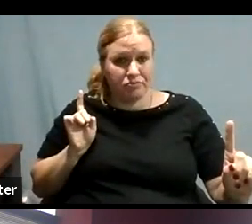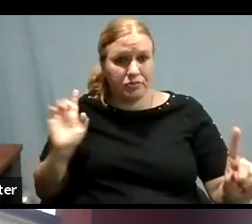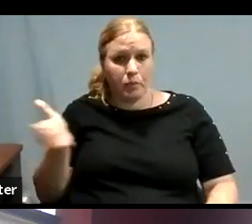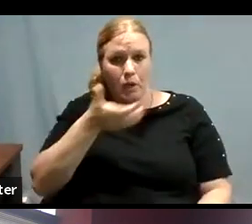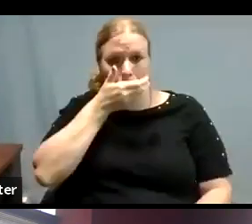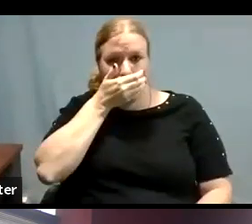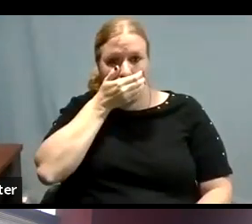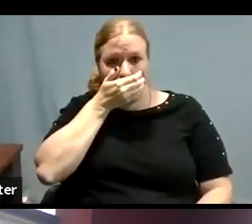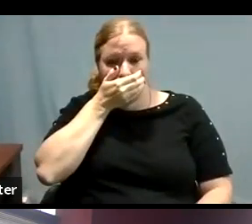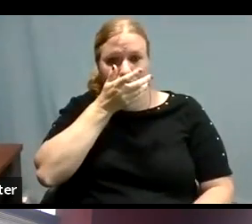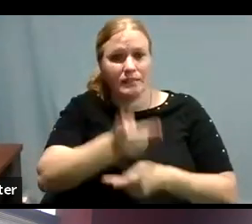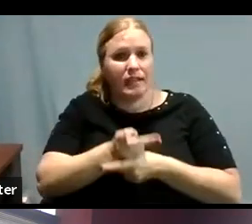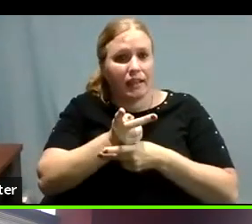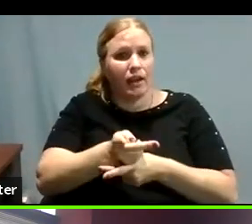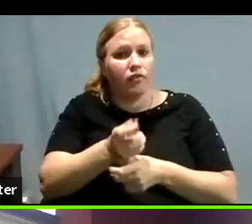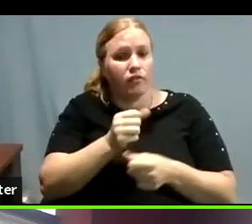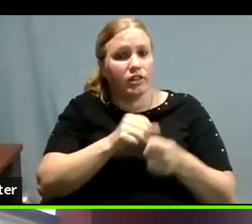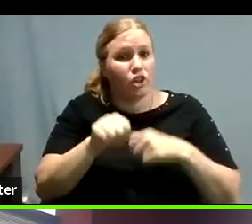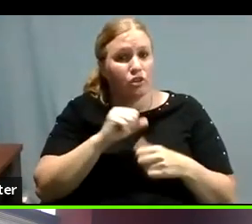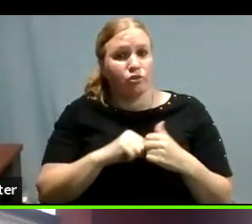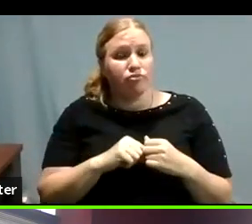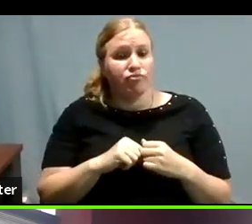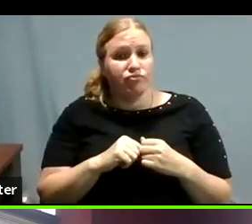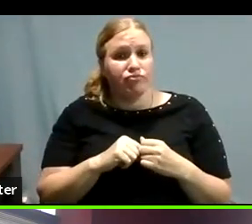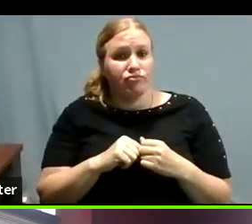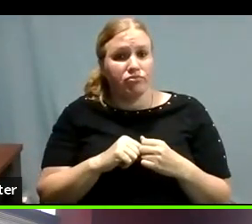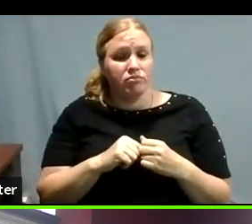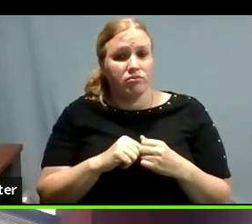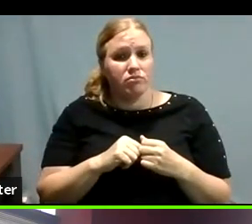masks and take care of each other. And